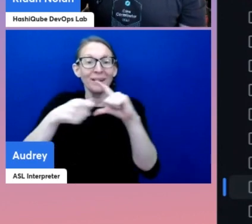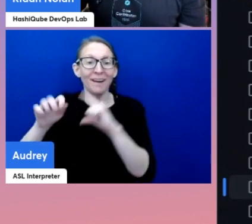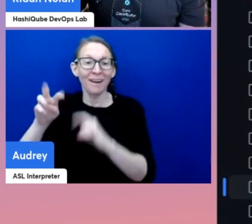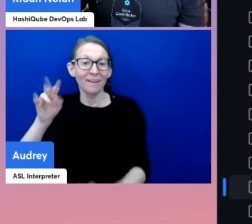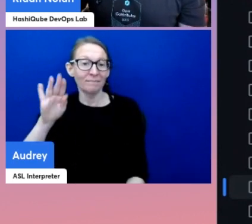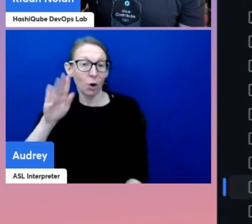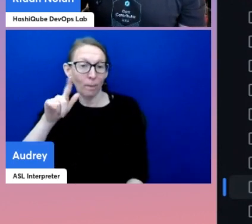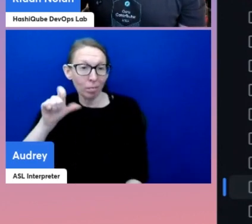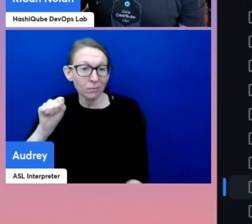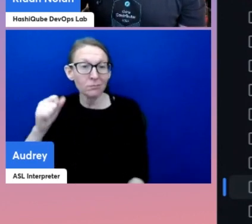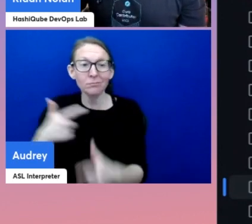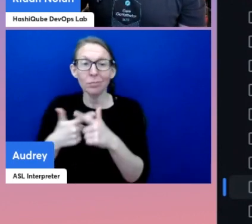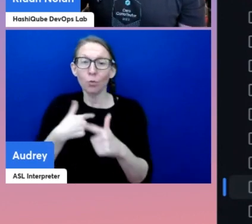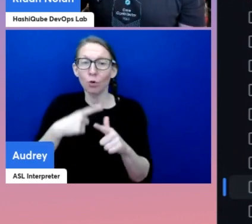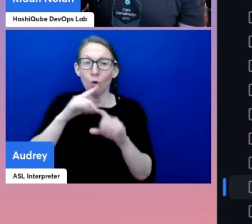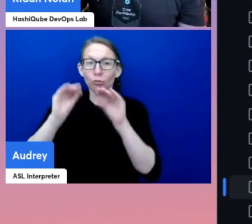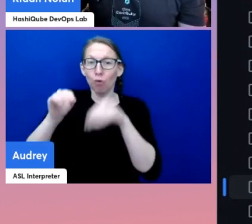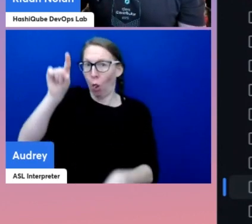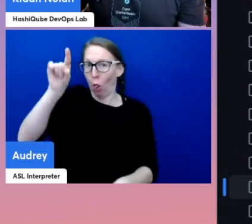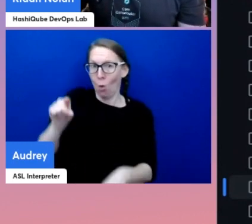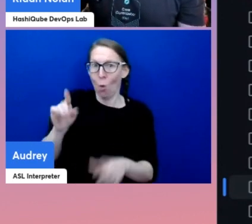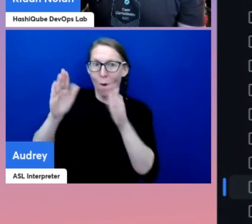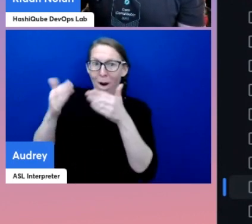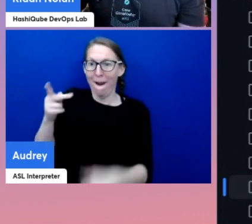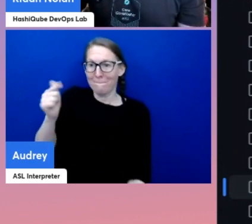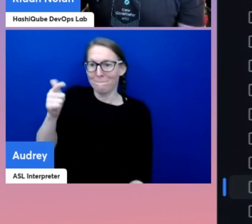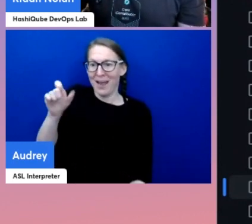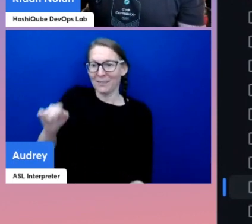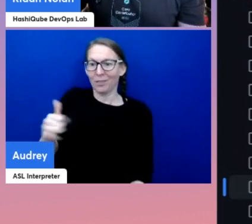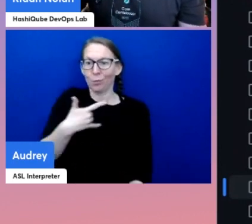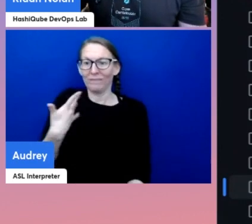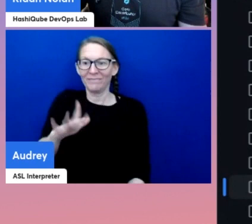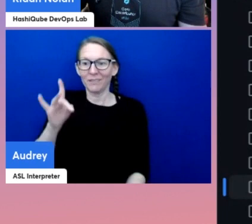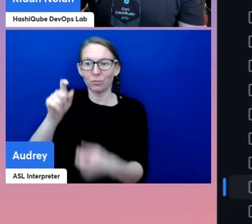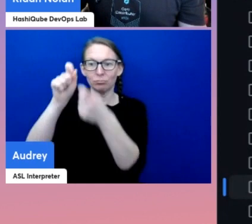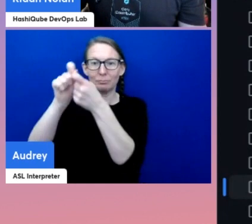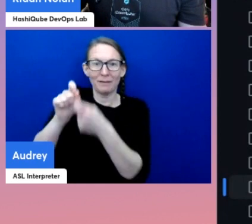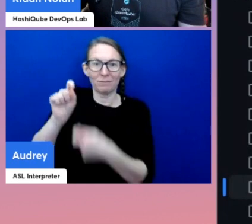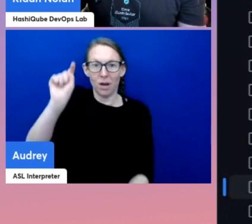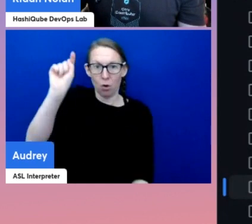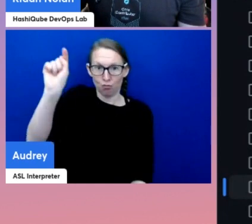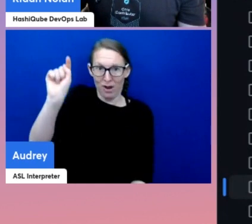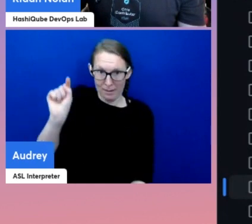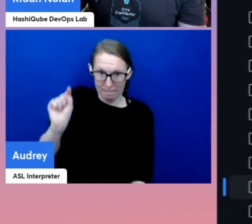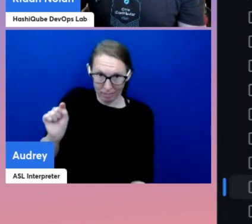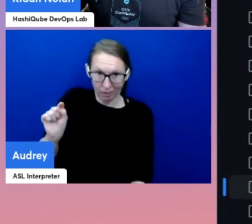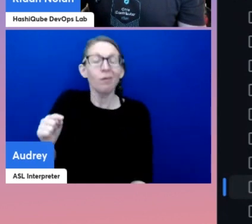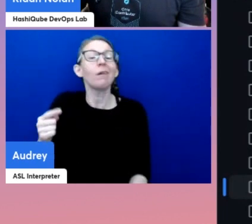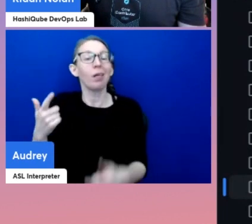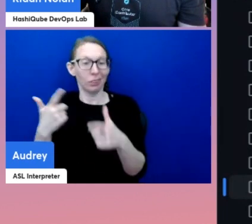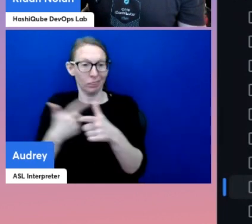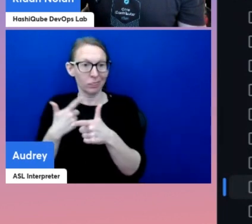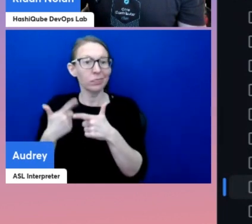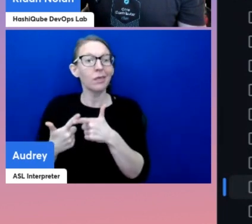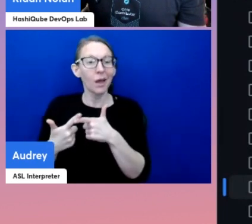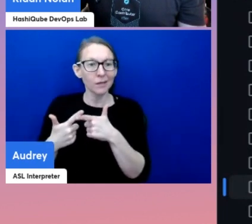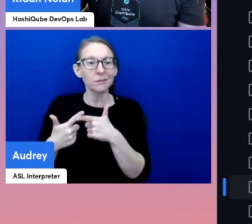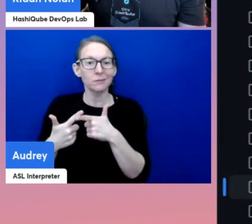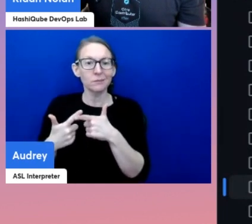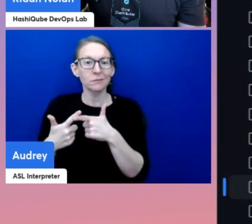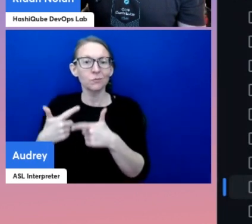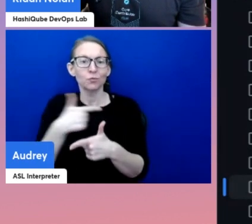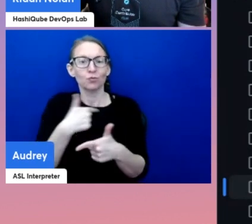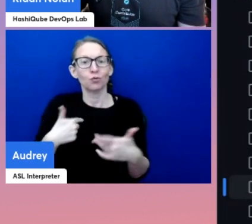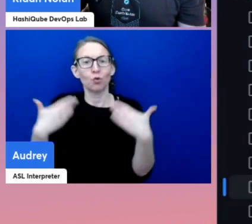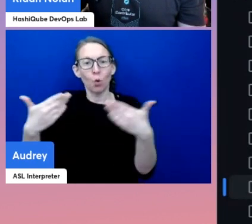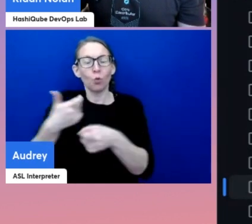are installing these packages that we specified up here. And then we are creating